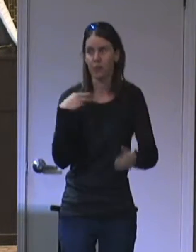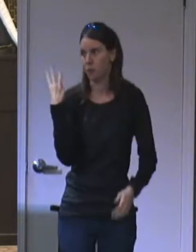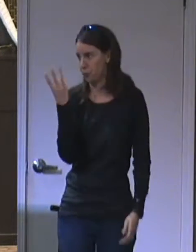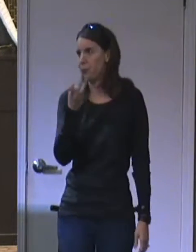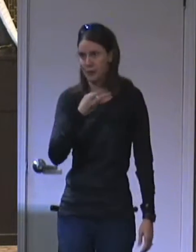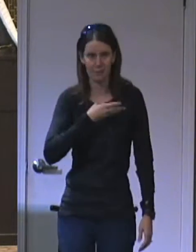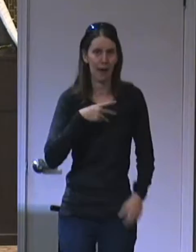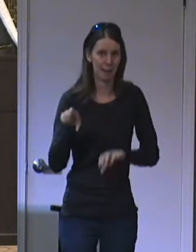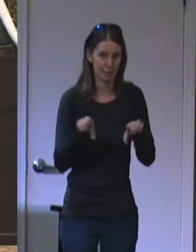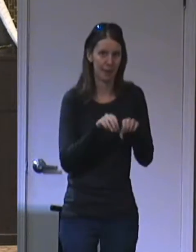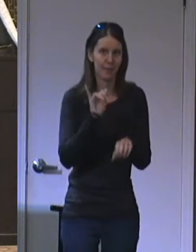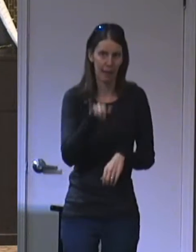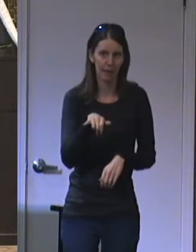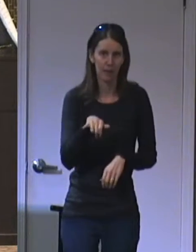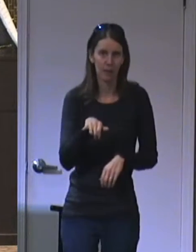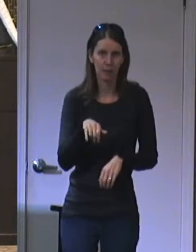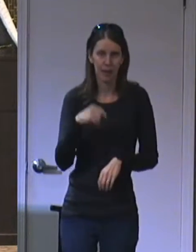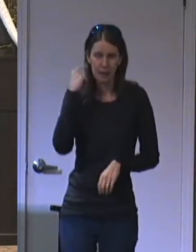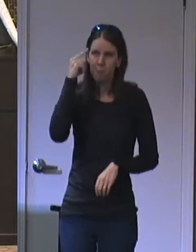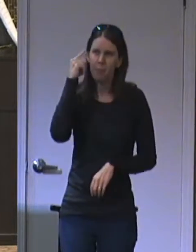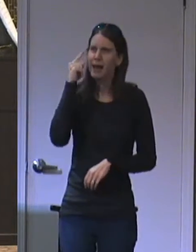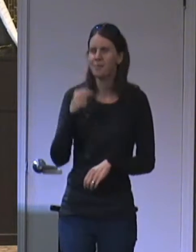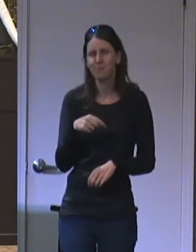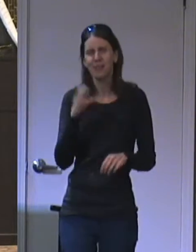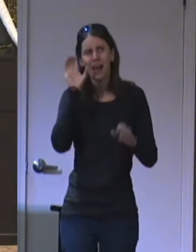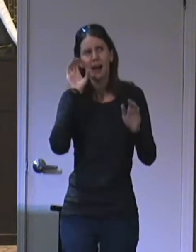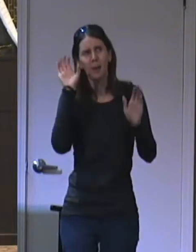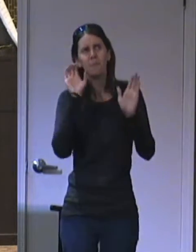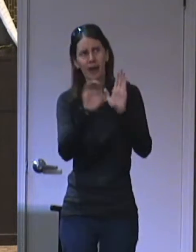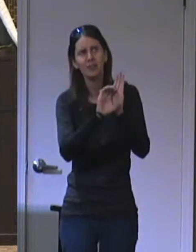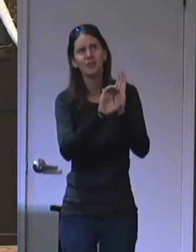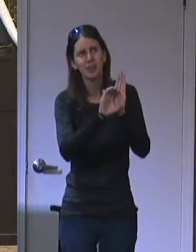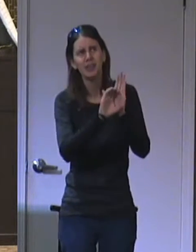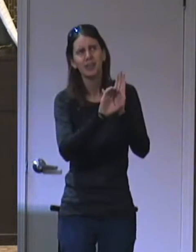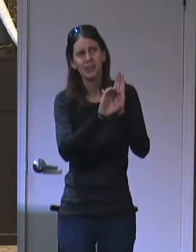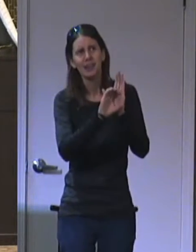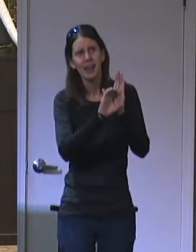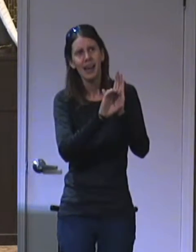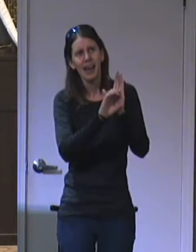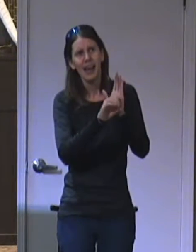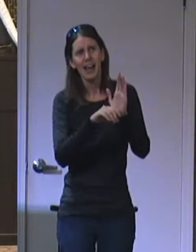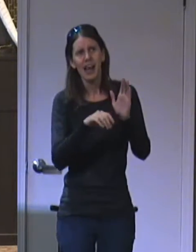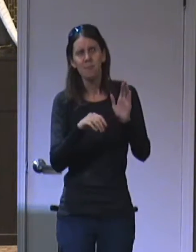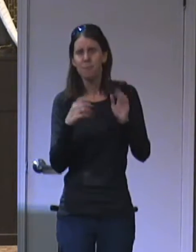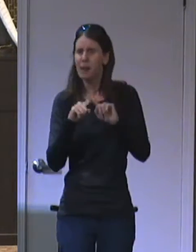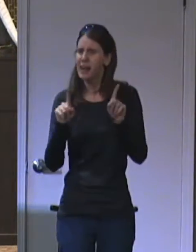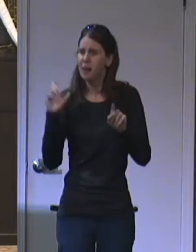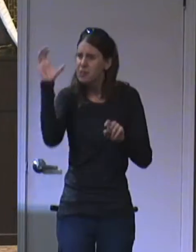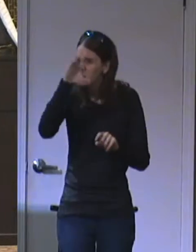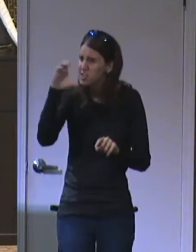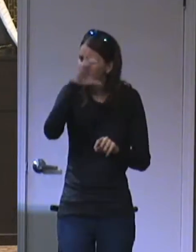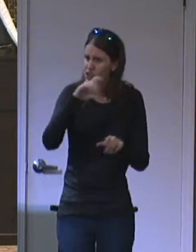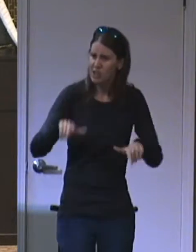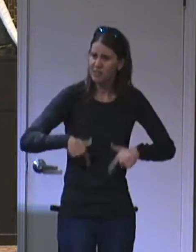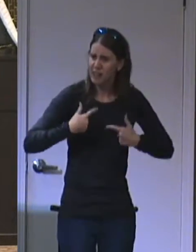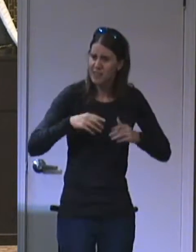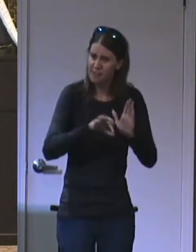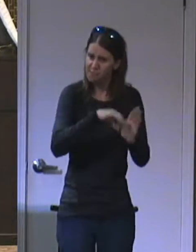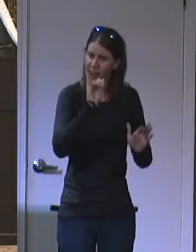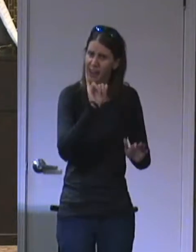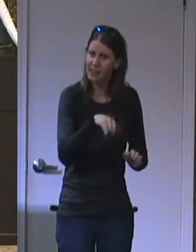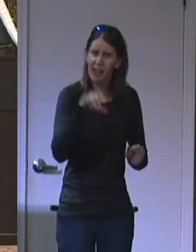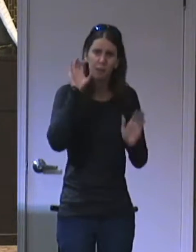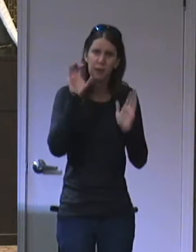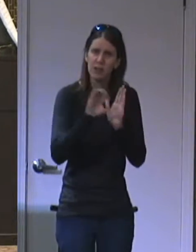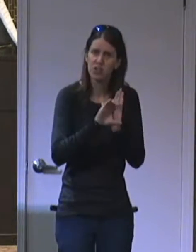it. I've done it many times. In my mind, I see something and I'm looking through all of the stuff to find it, but